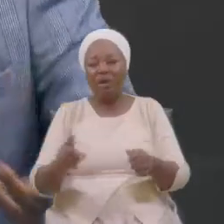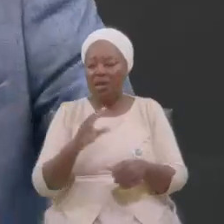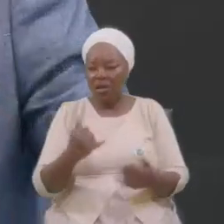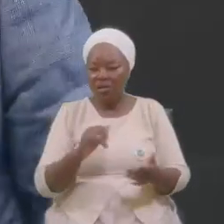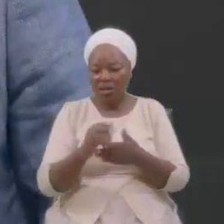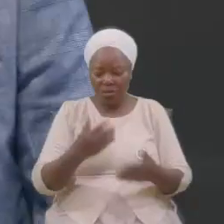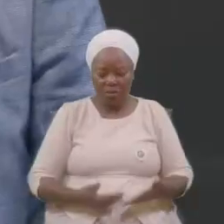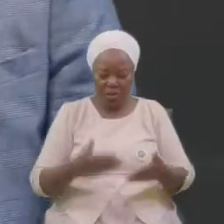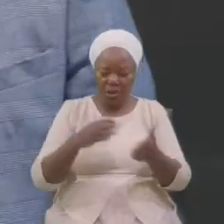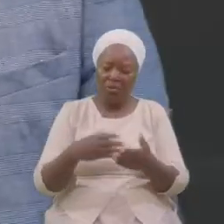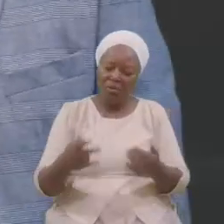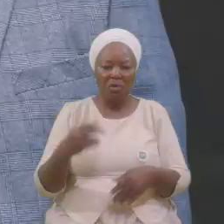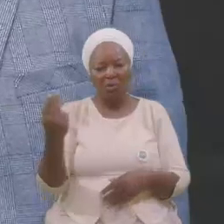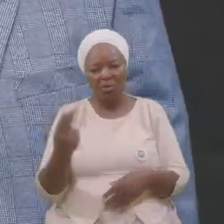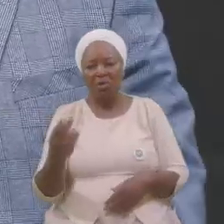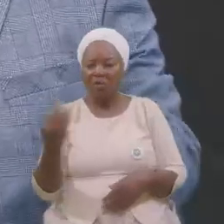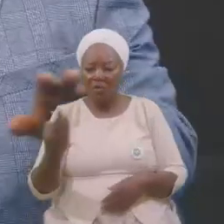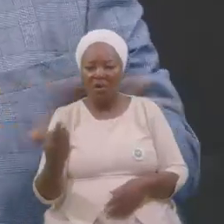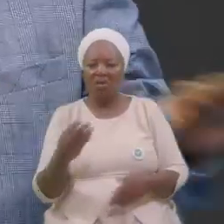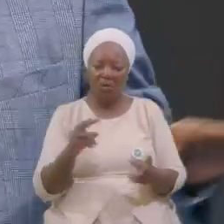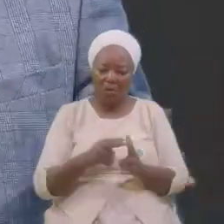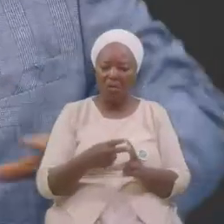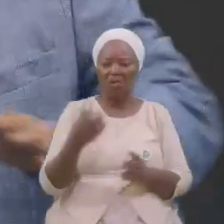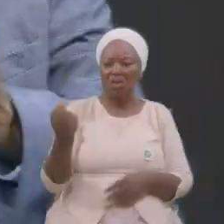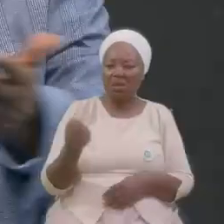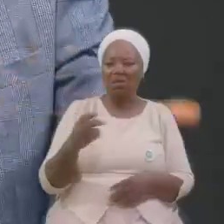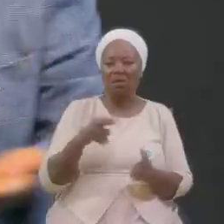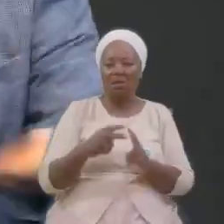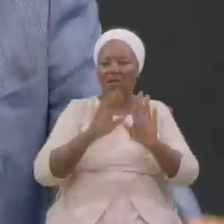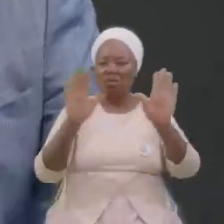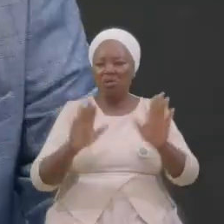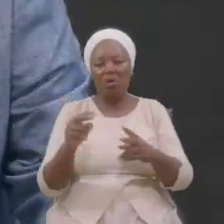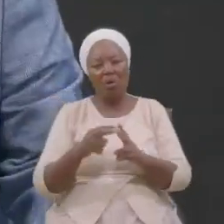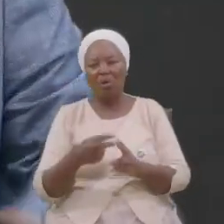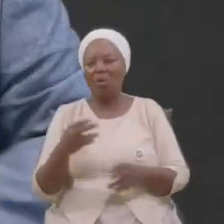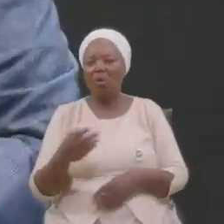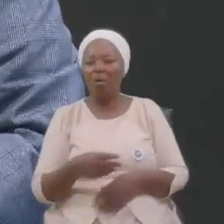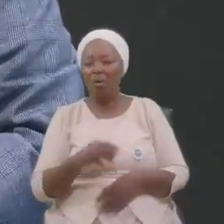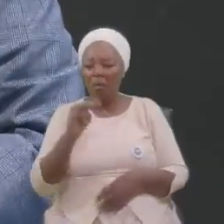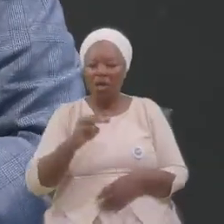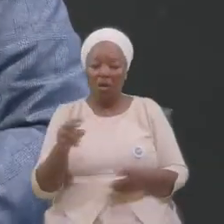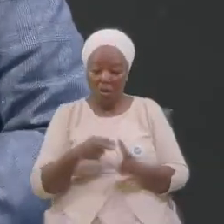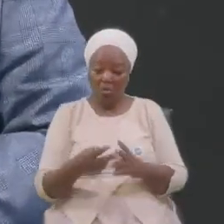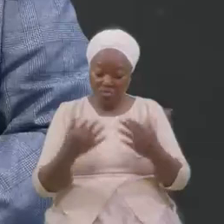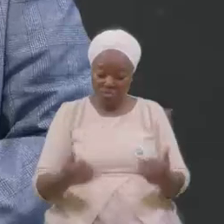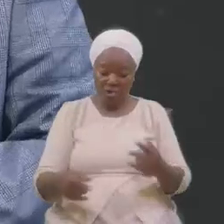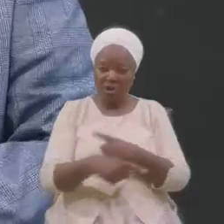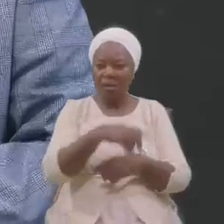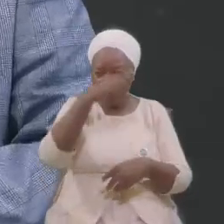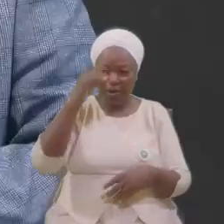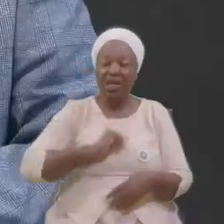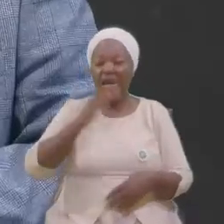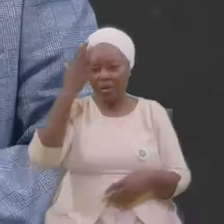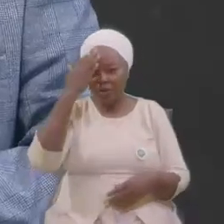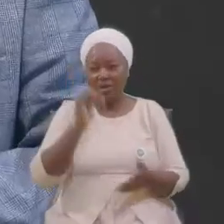or Friday or Saturday or Sunday or Monday or today, because I know that